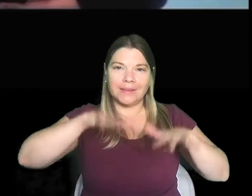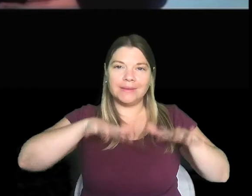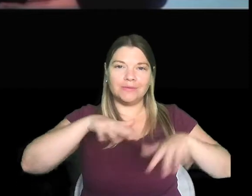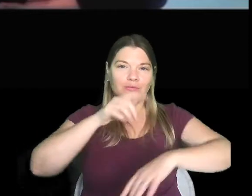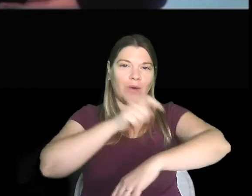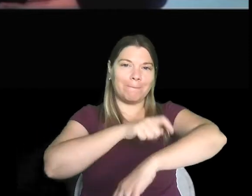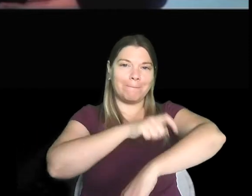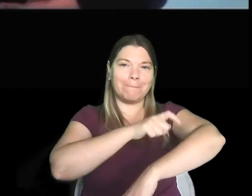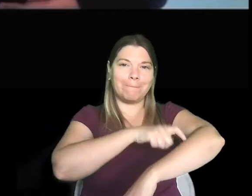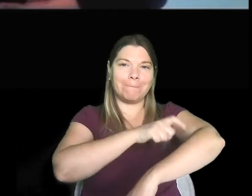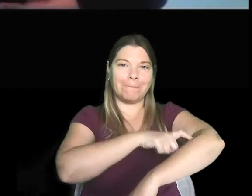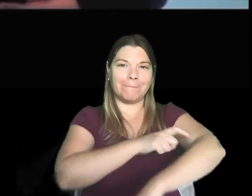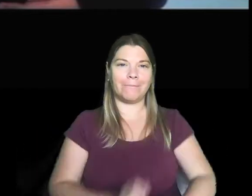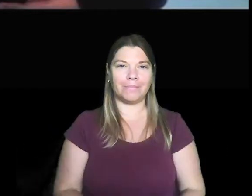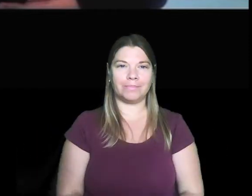them.